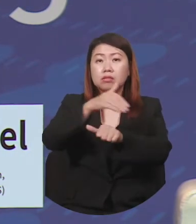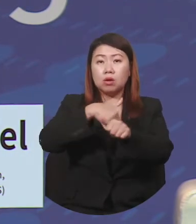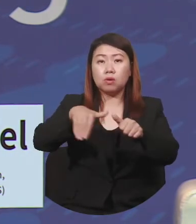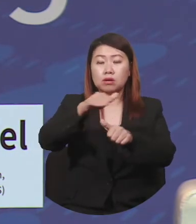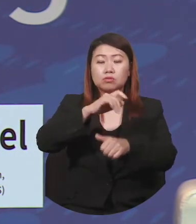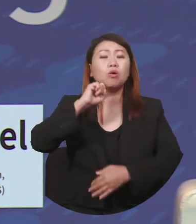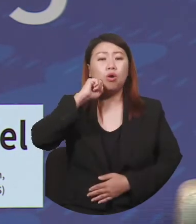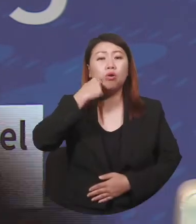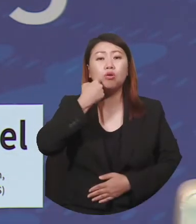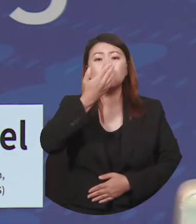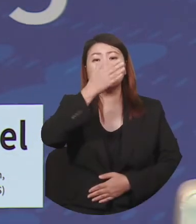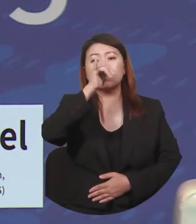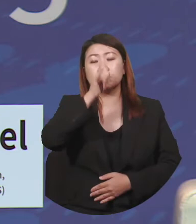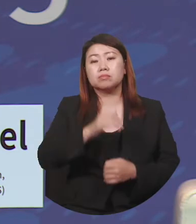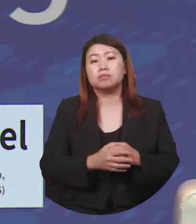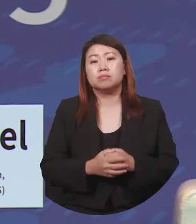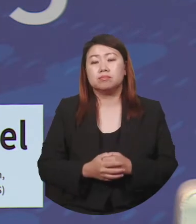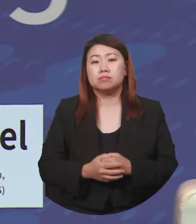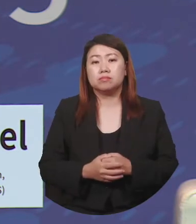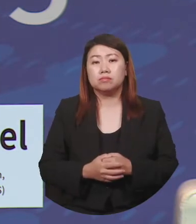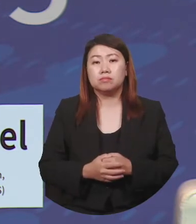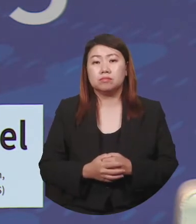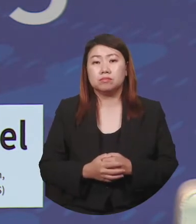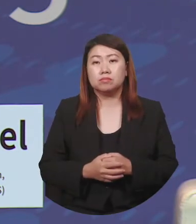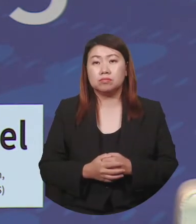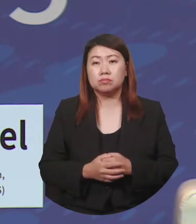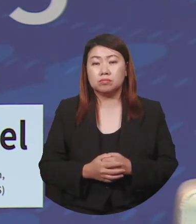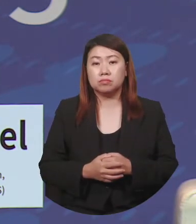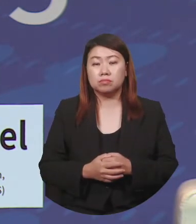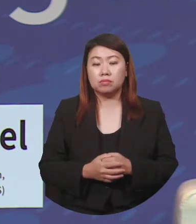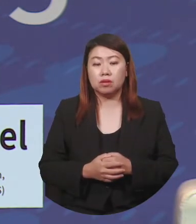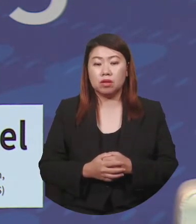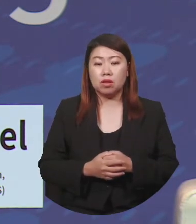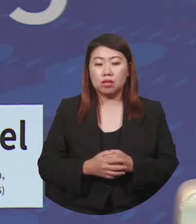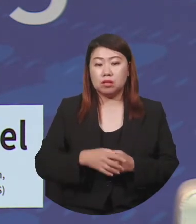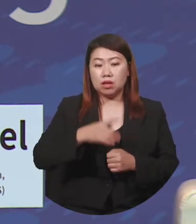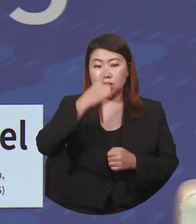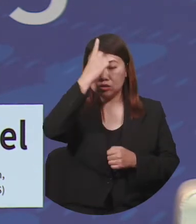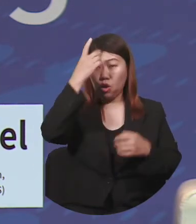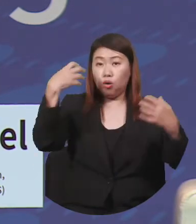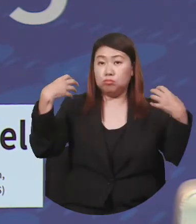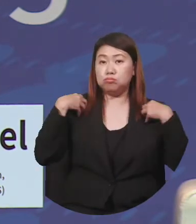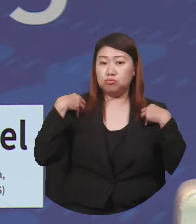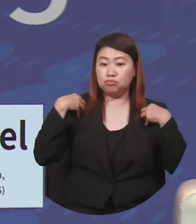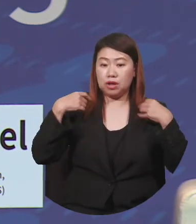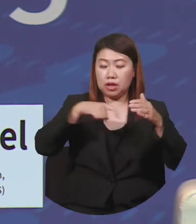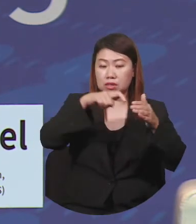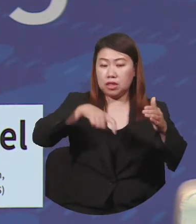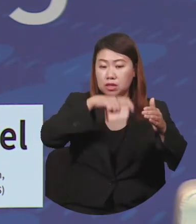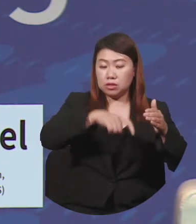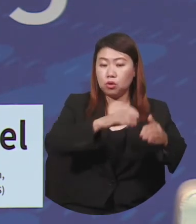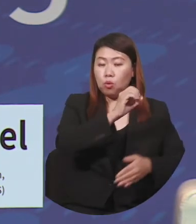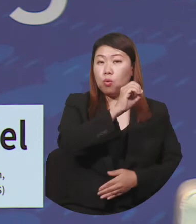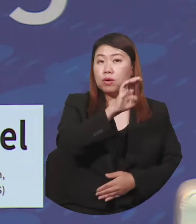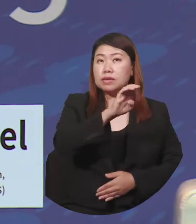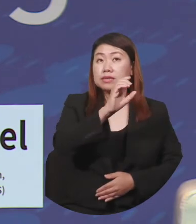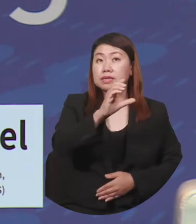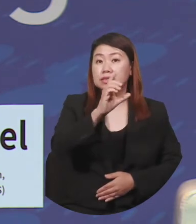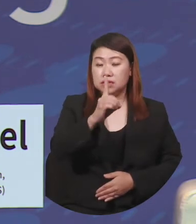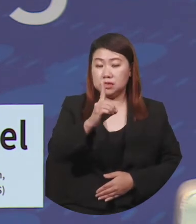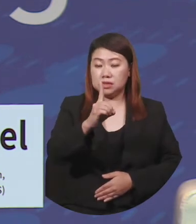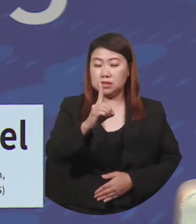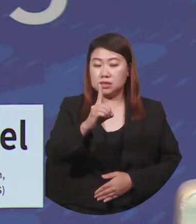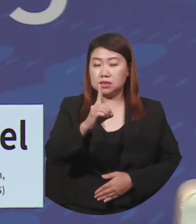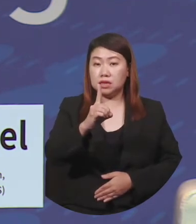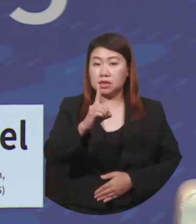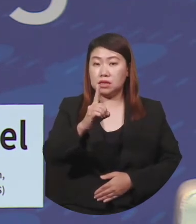autocratic regimes. I just saw a paper by the OECD that the the amount of ODA going to autocratic